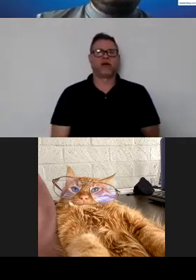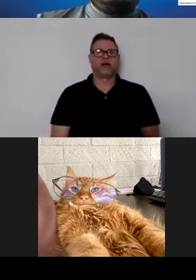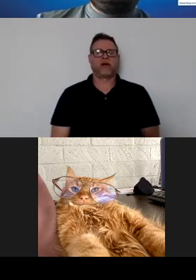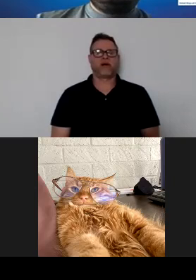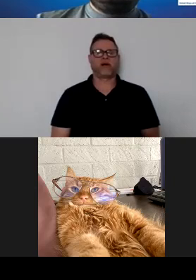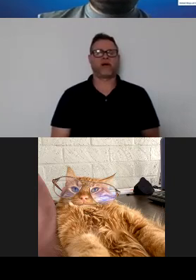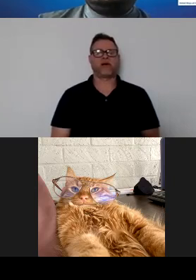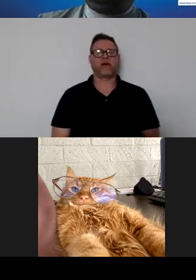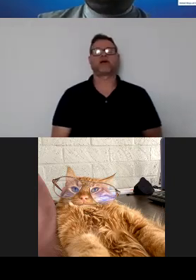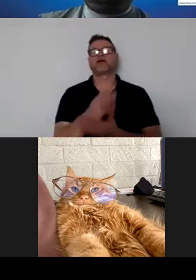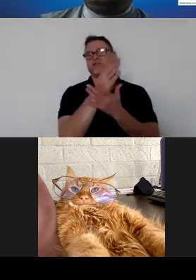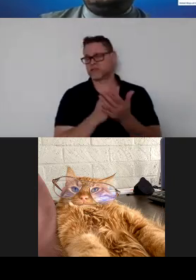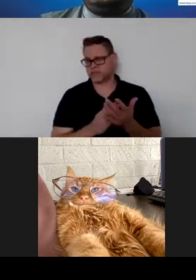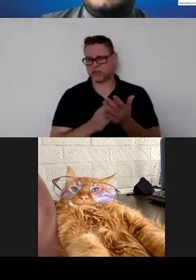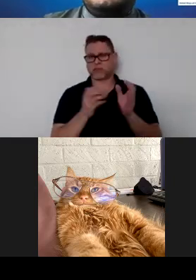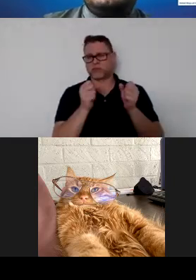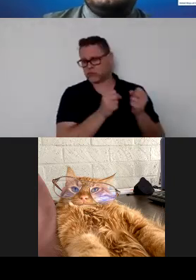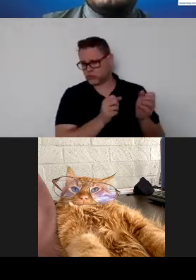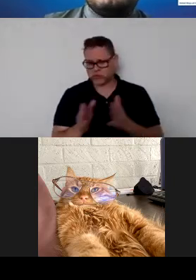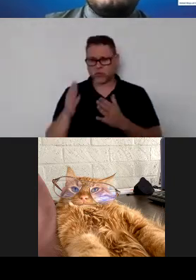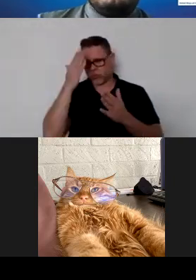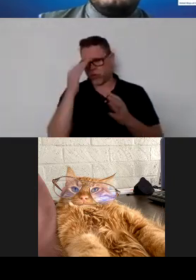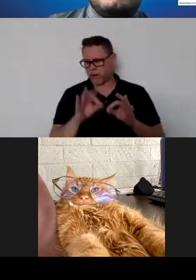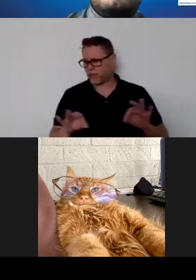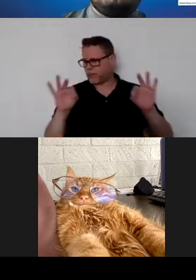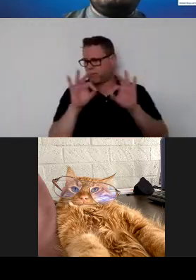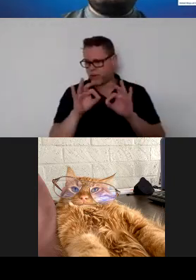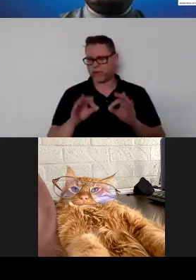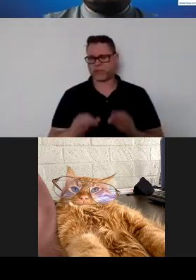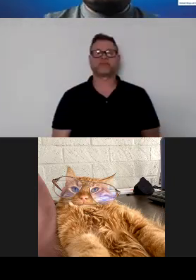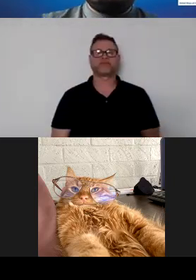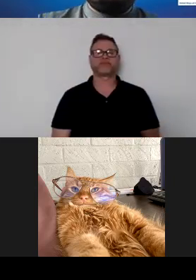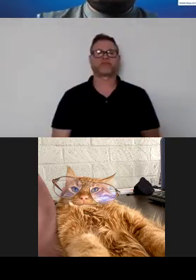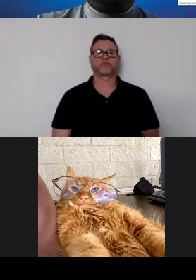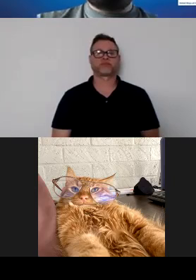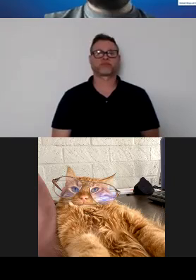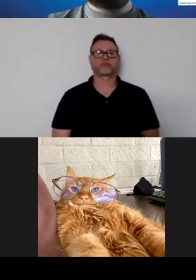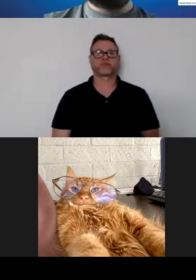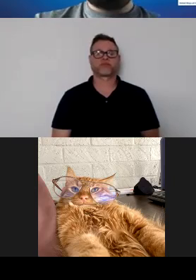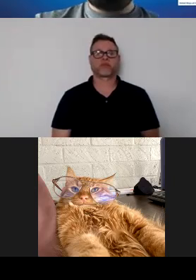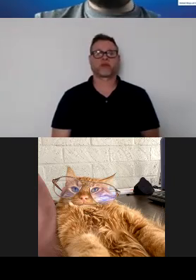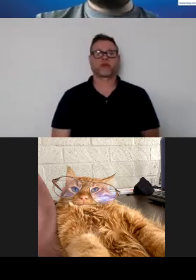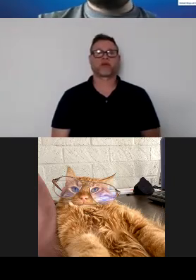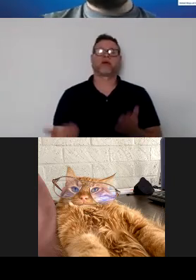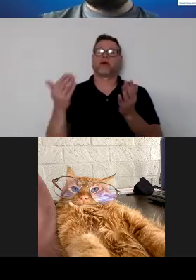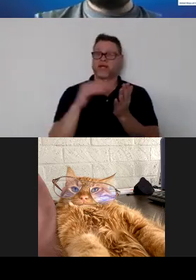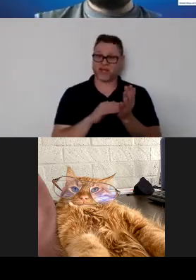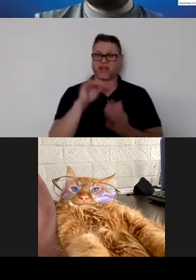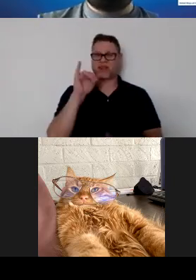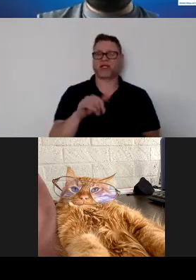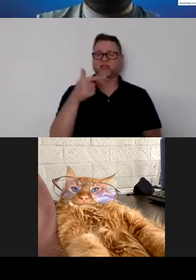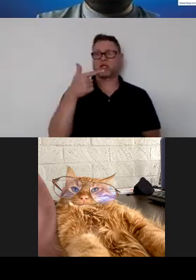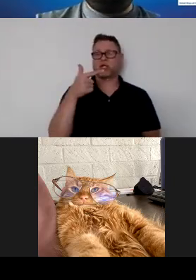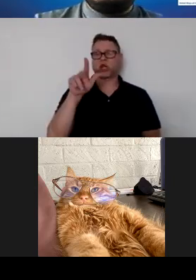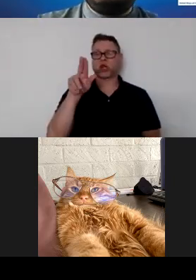some of those strategies and why they matter. Now, again, this is the glue of all the